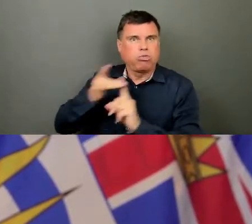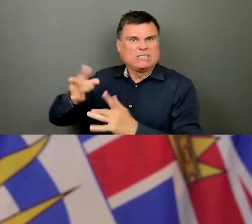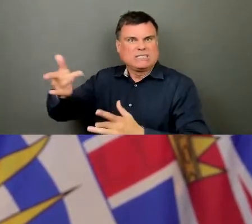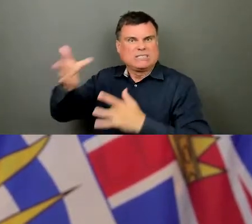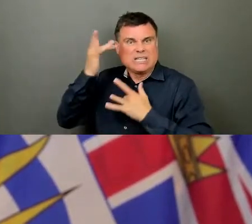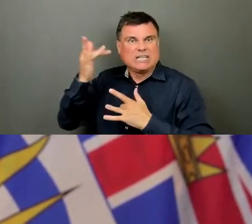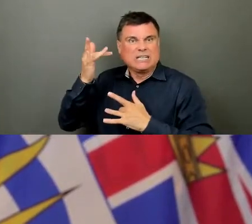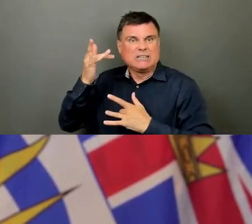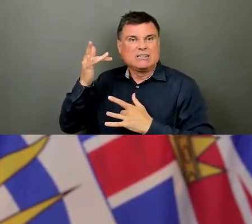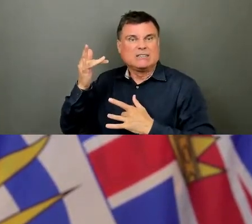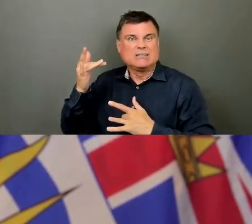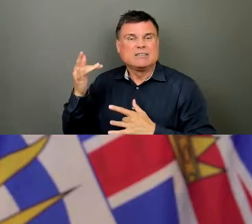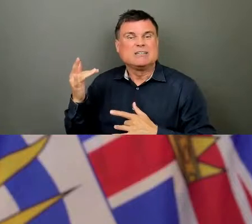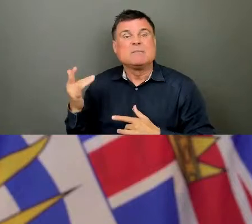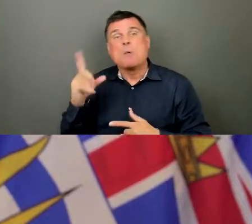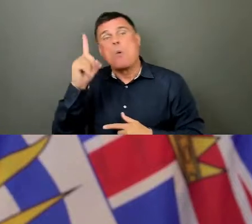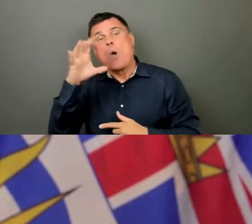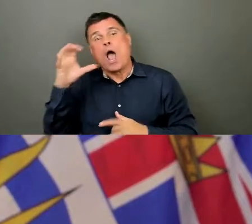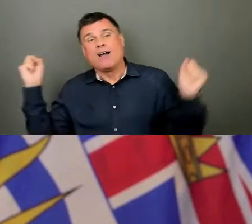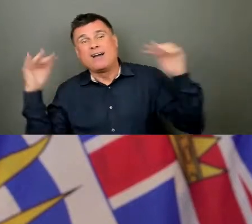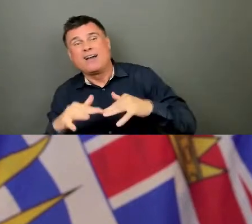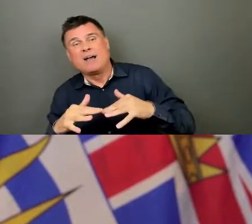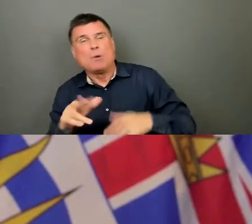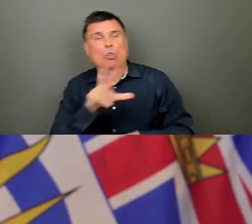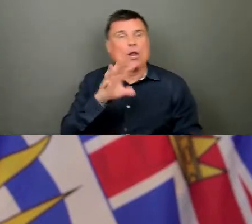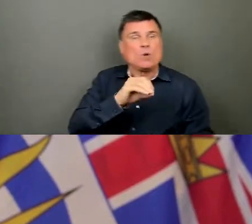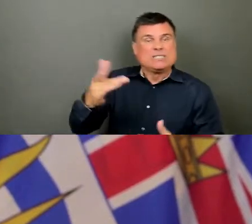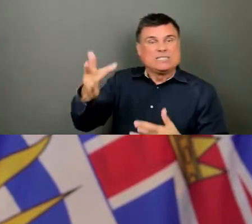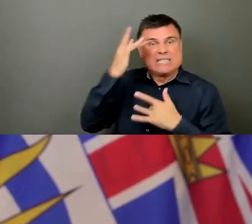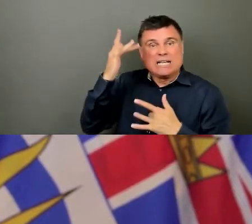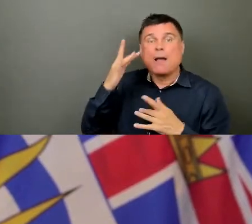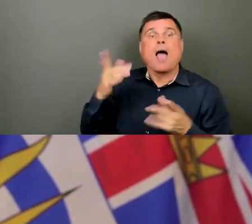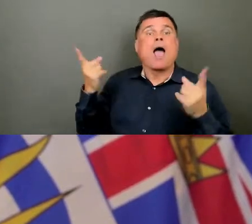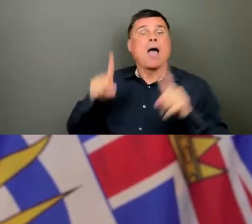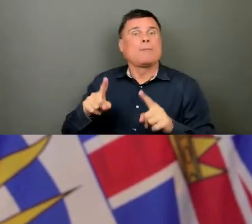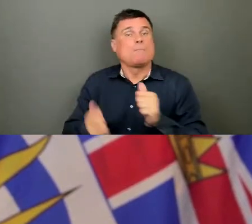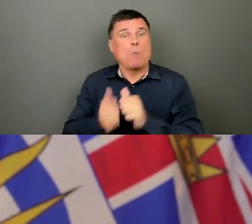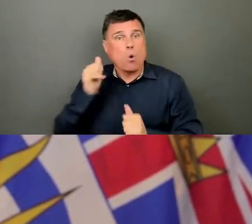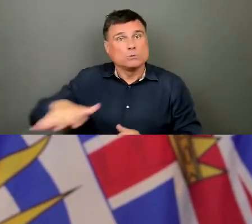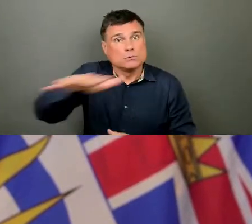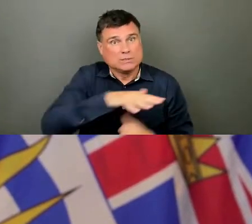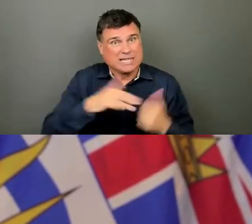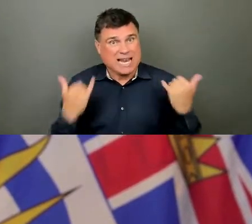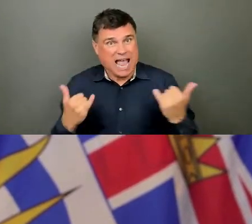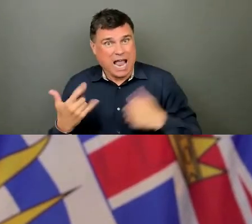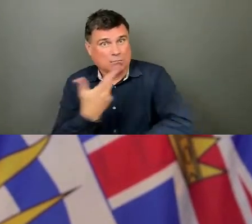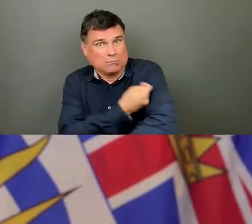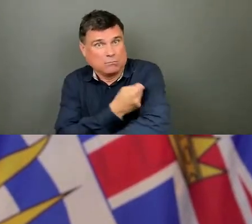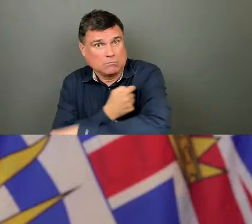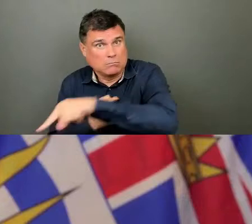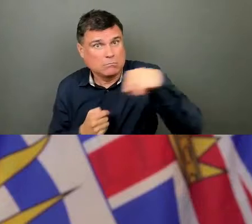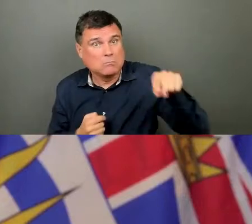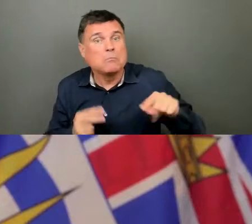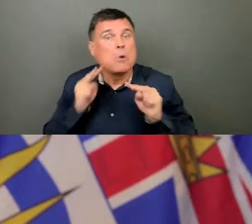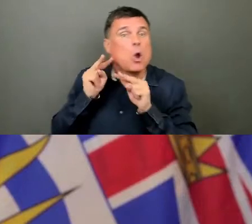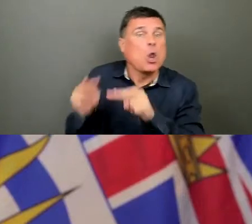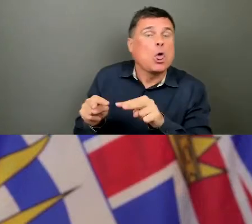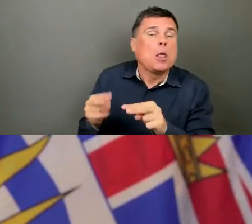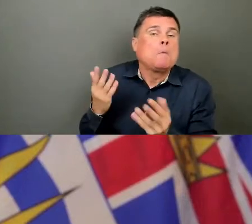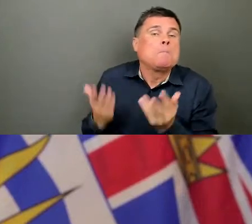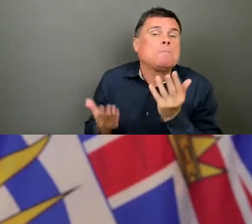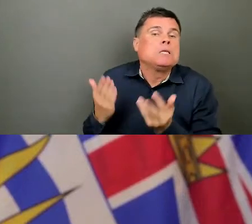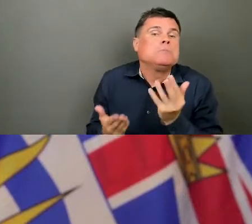ago. Now that the majority of the people in that environment are immunized, we're seeing just